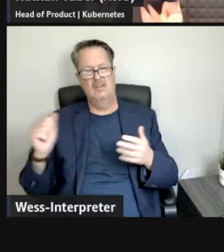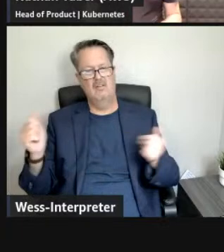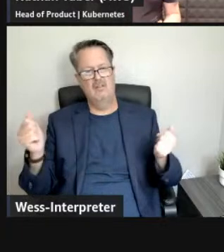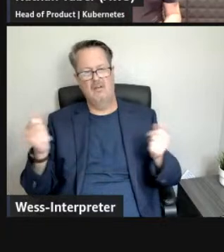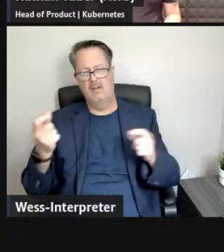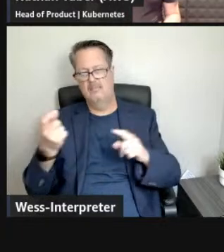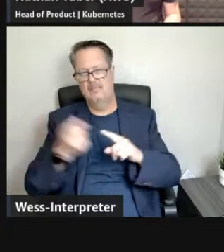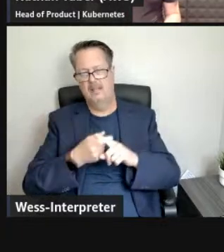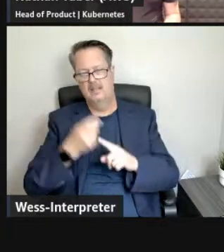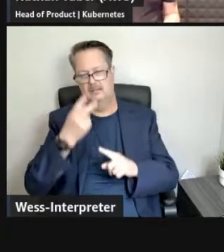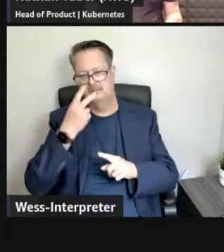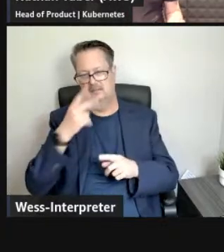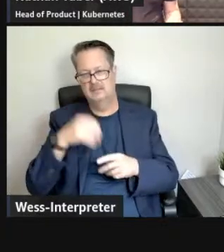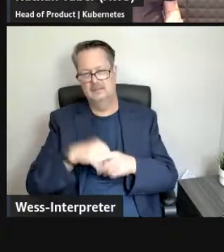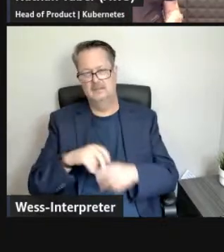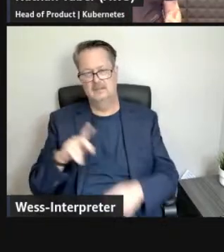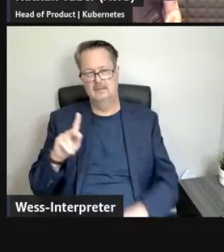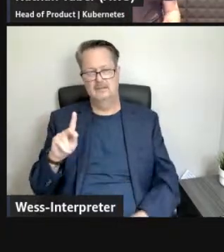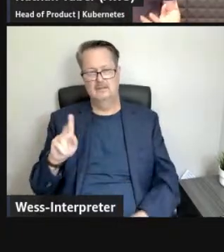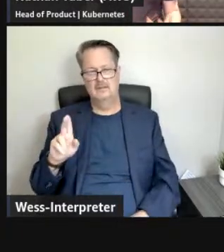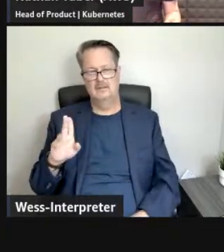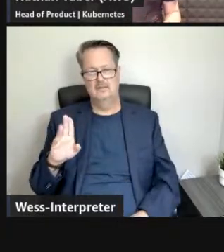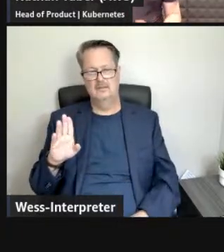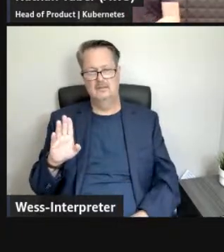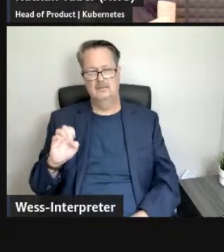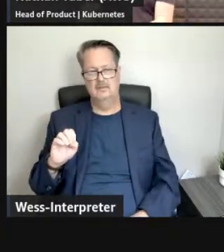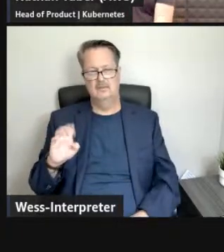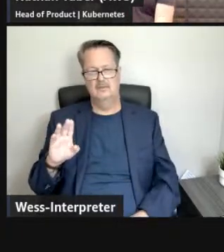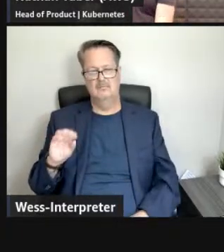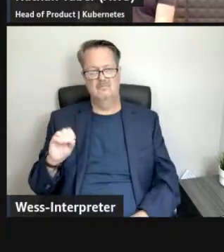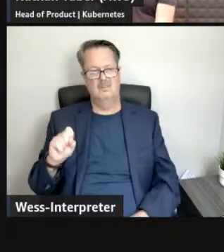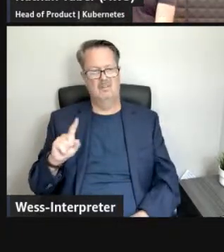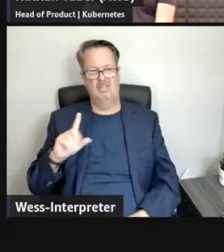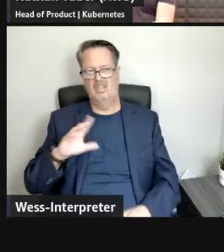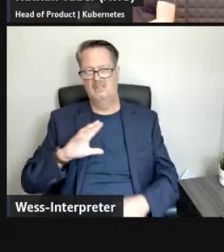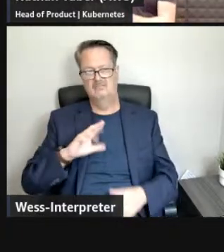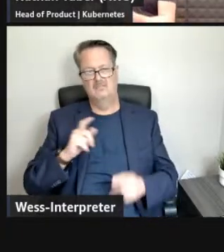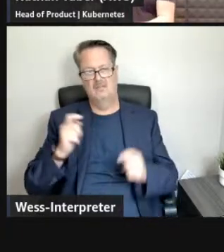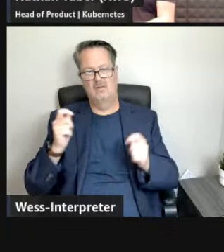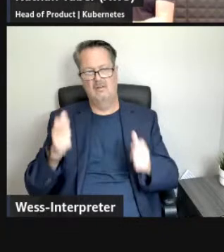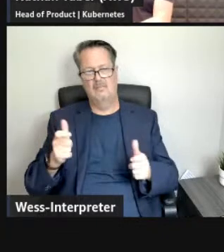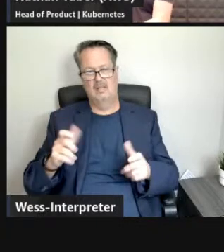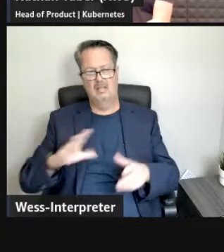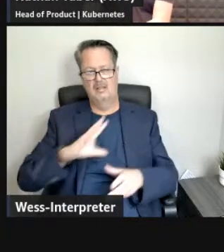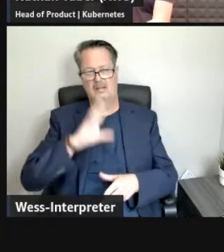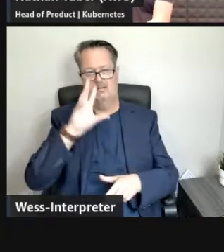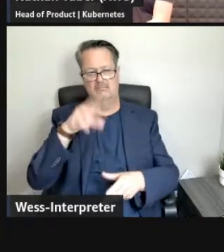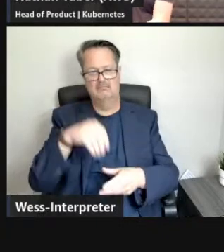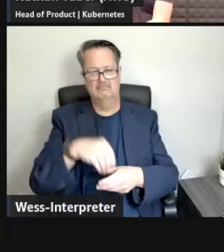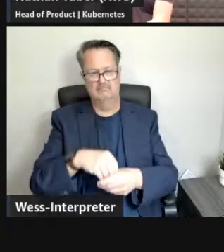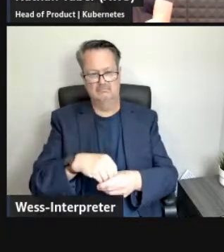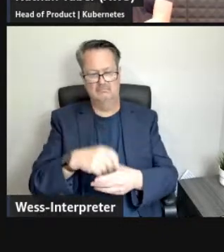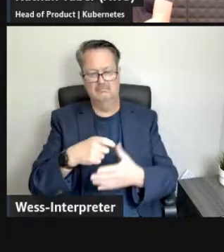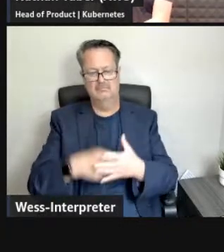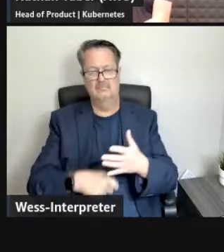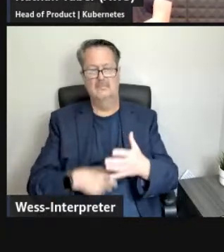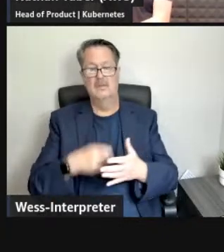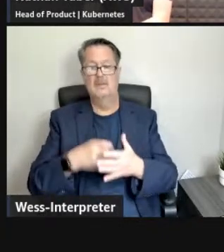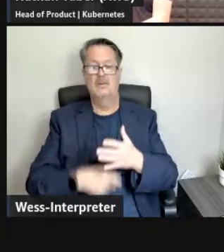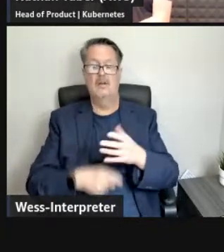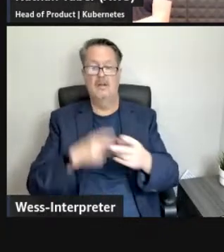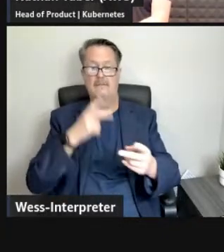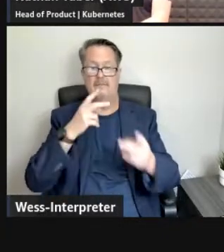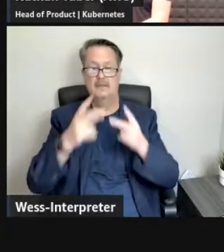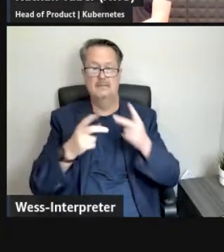this is delivered natively to EKS clusters as part of our add-ons framework. So cost visibility helps customers